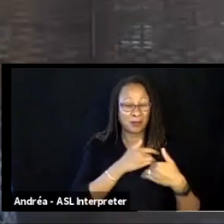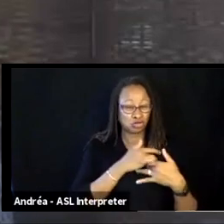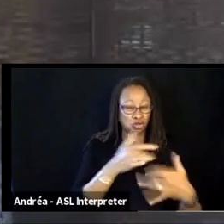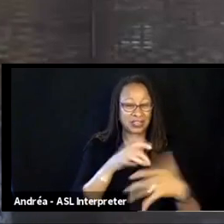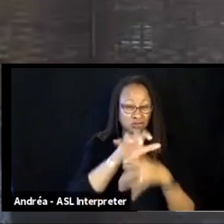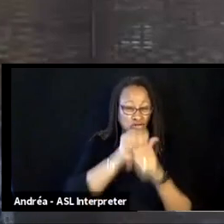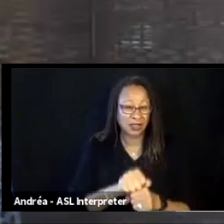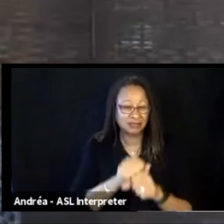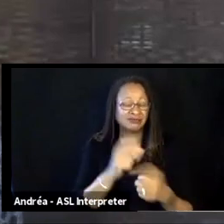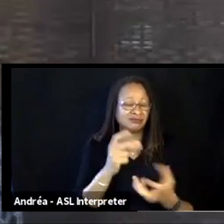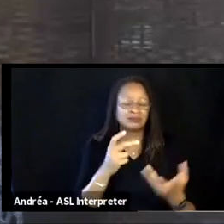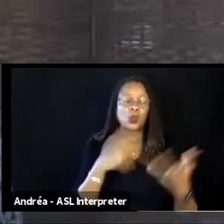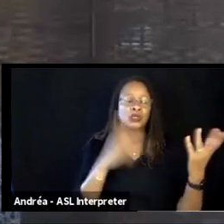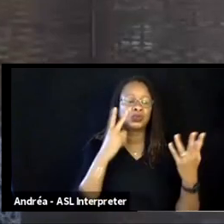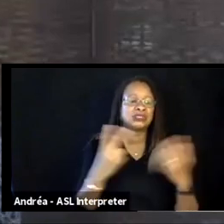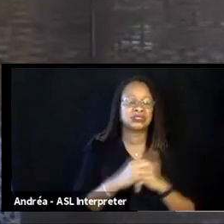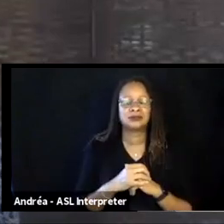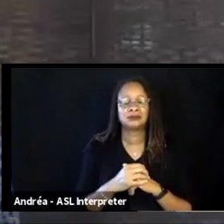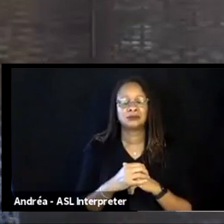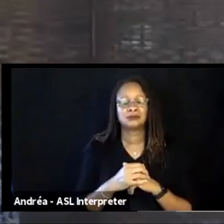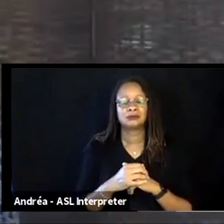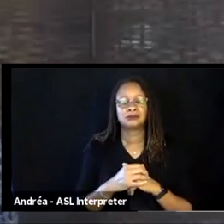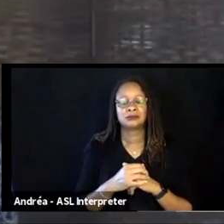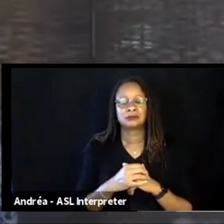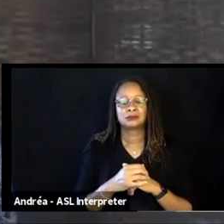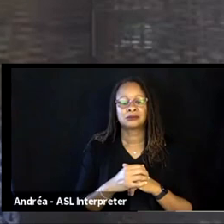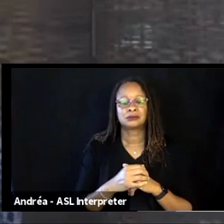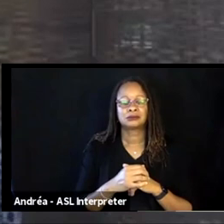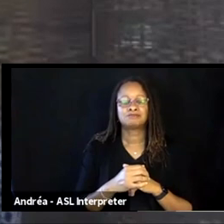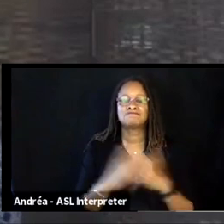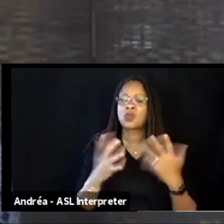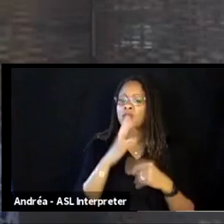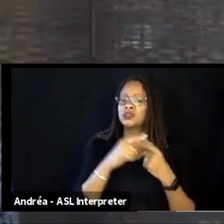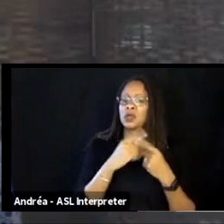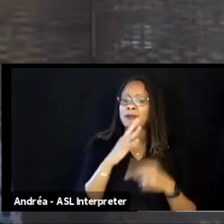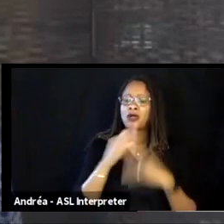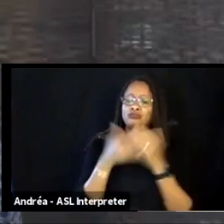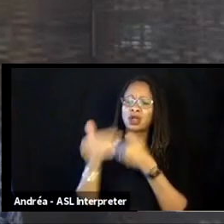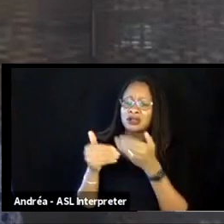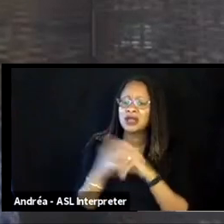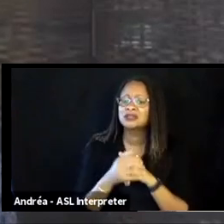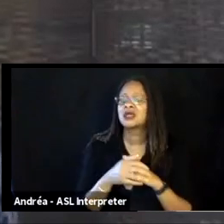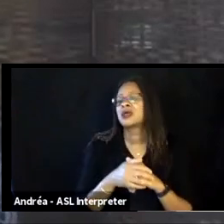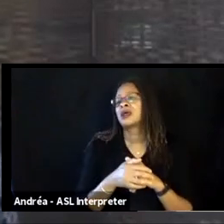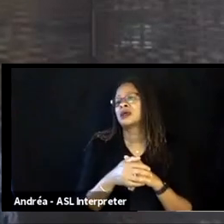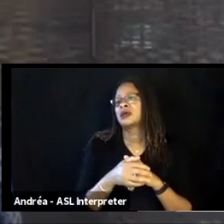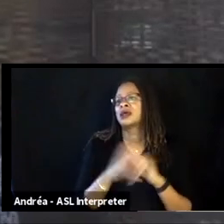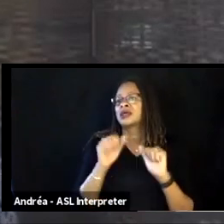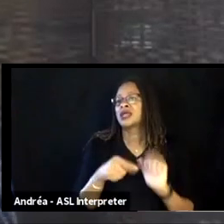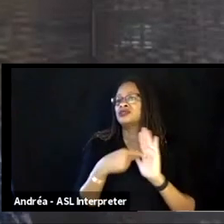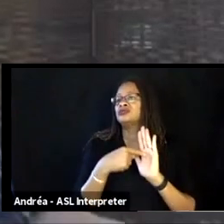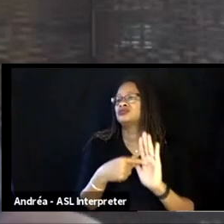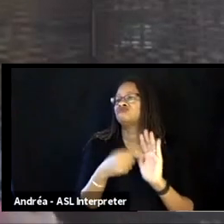standpoint, what are you seeing in terms of progress? And can you point to